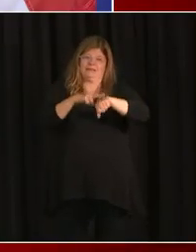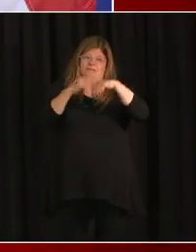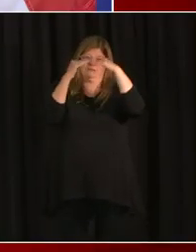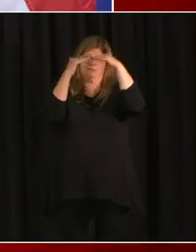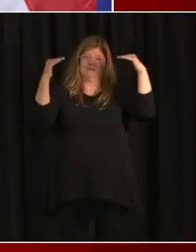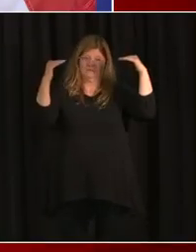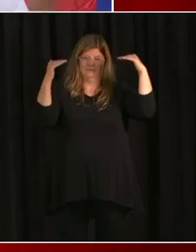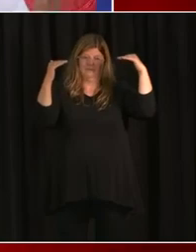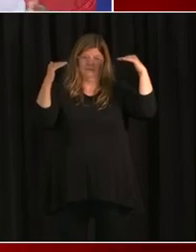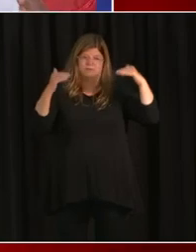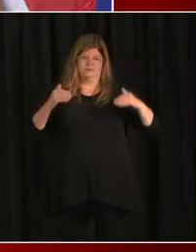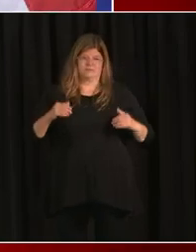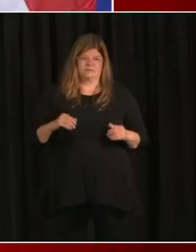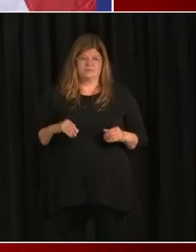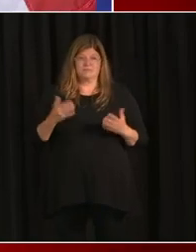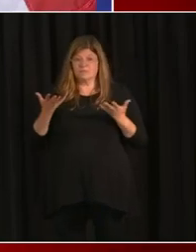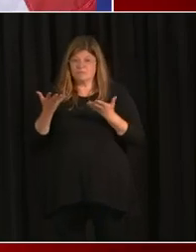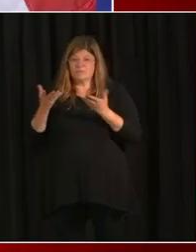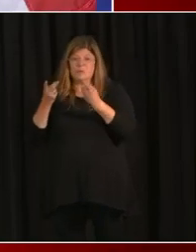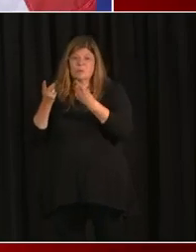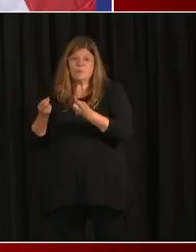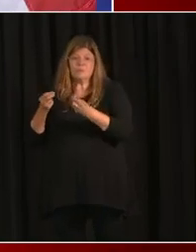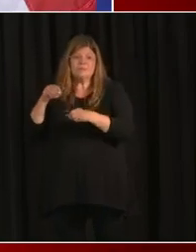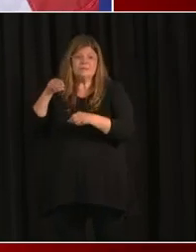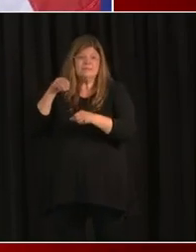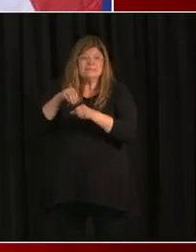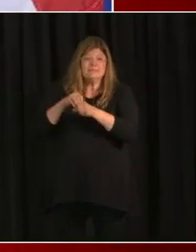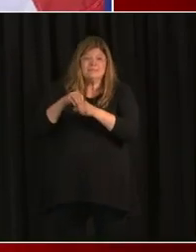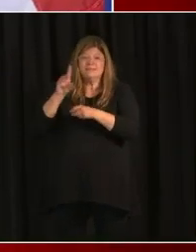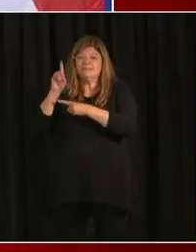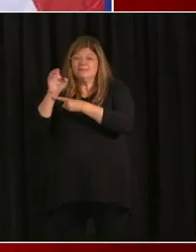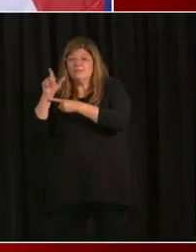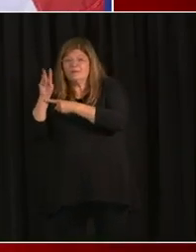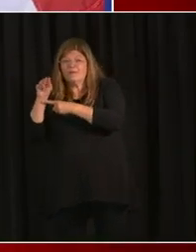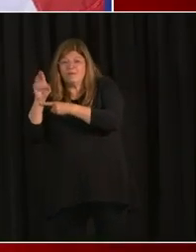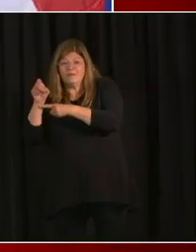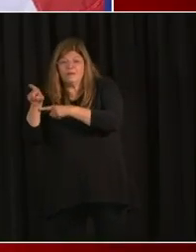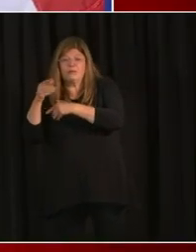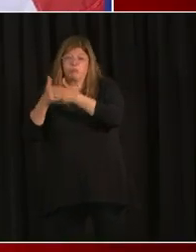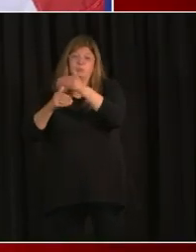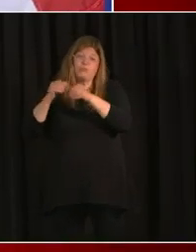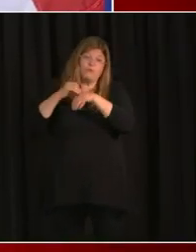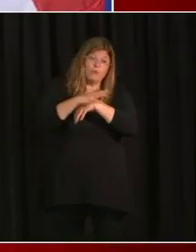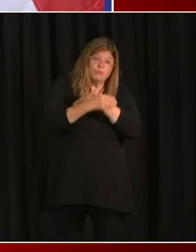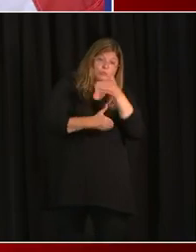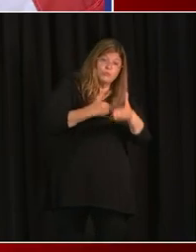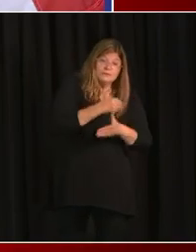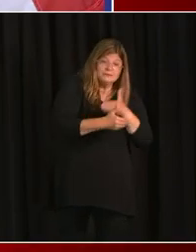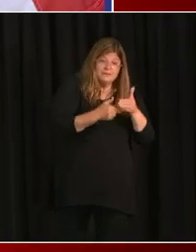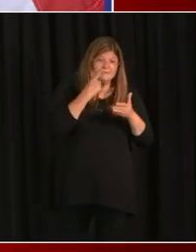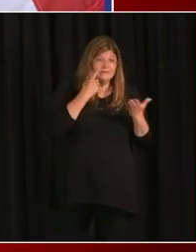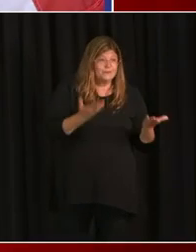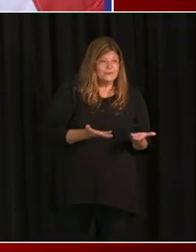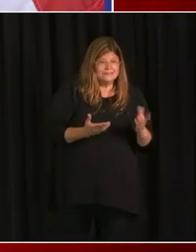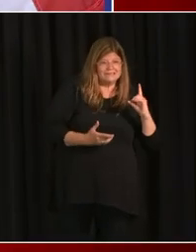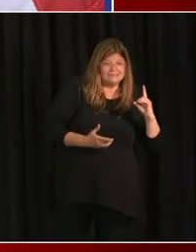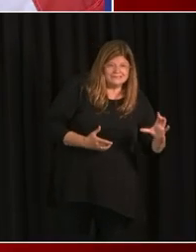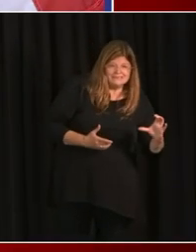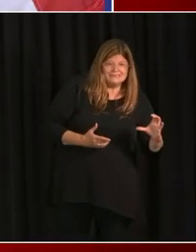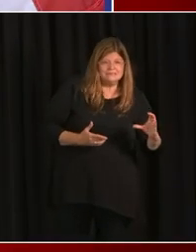what they do in Delaware affects processing time for us here in D.C.